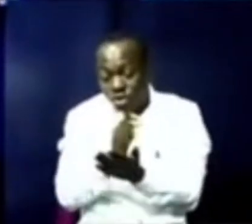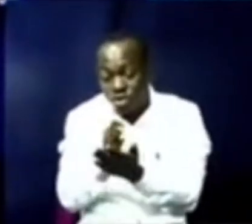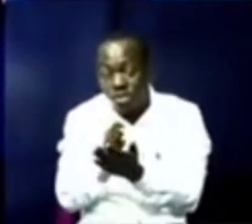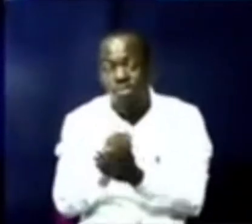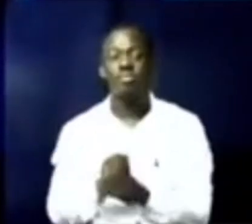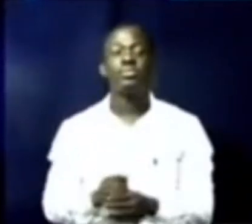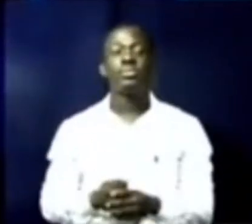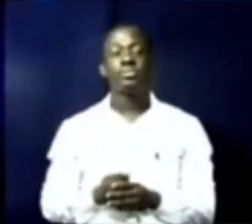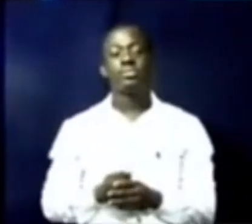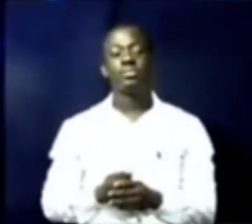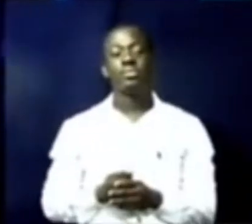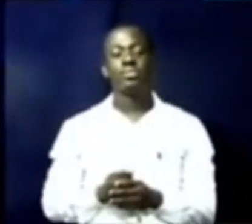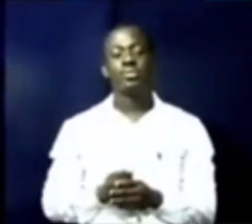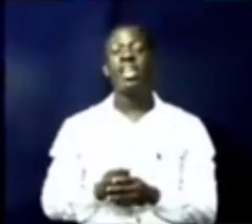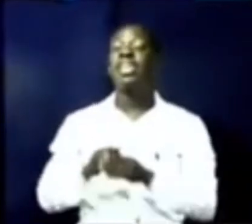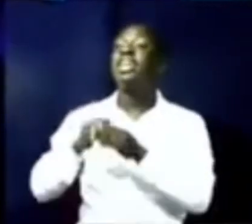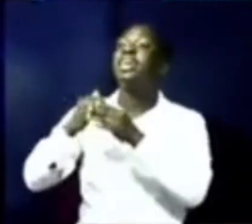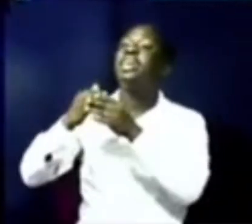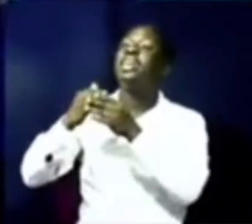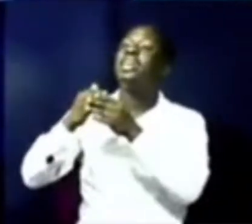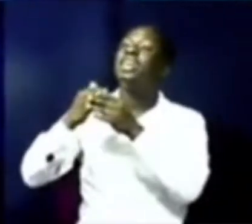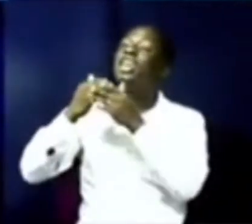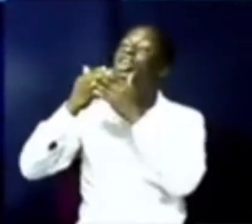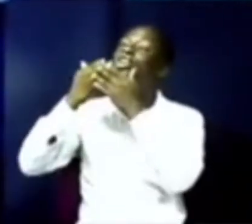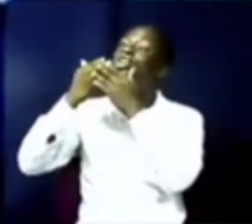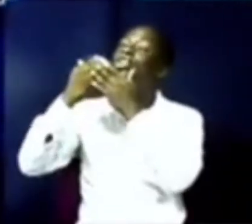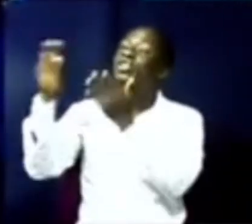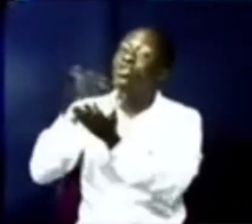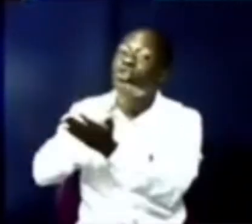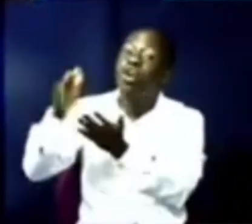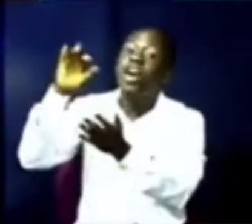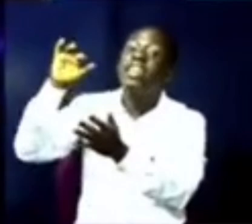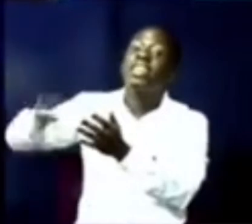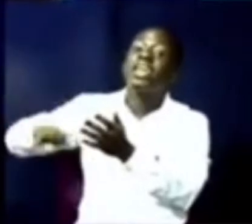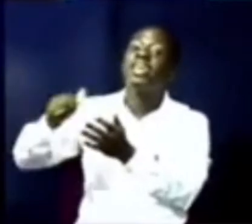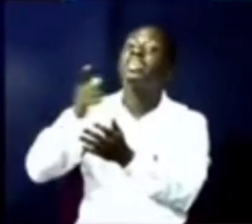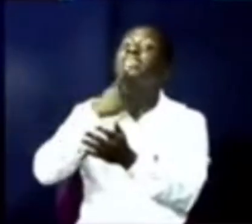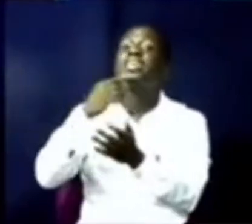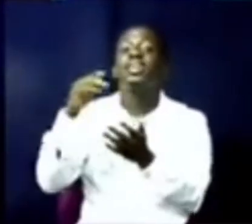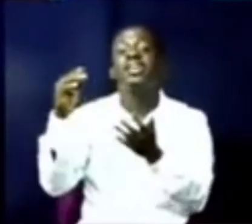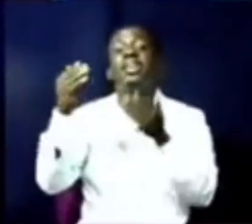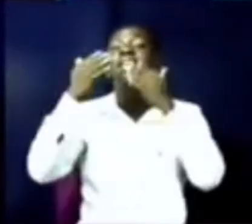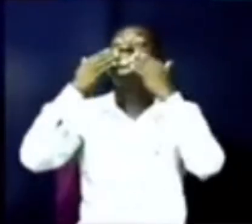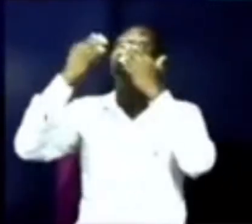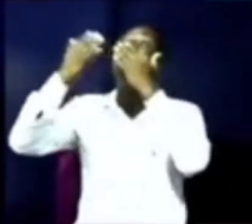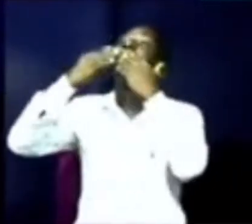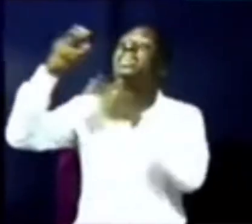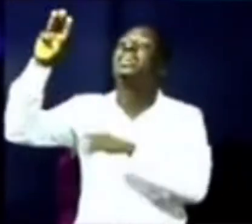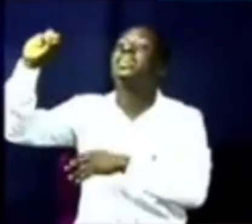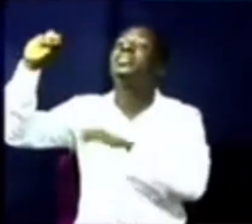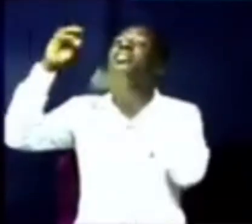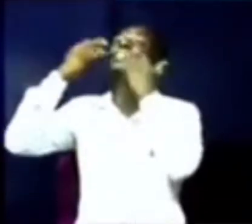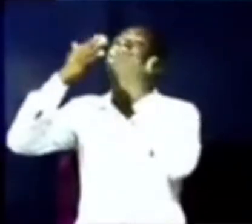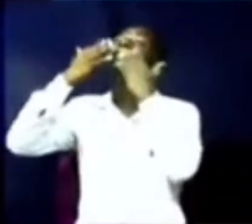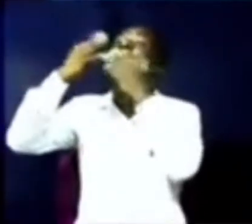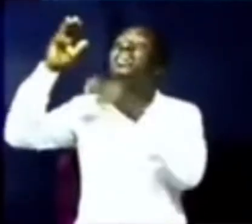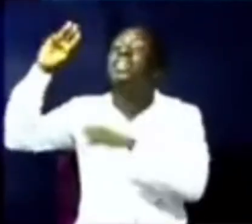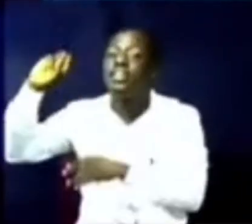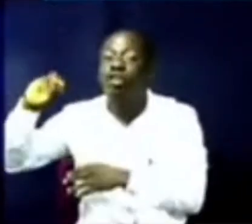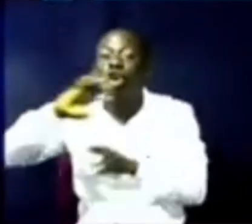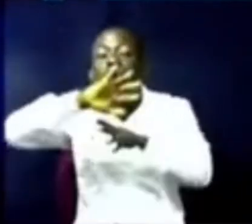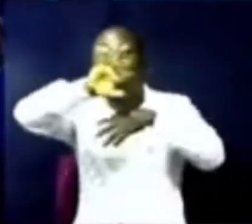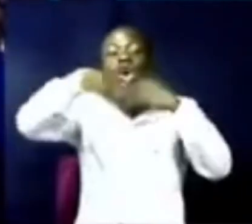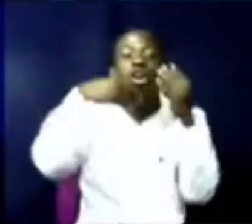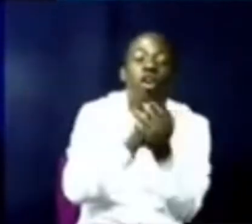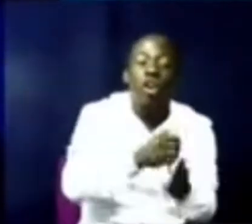song, Dana sing, Dana. All others are complimentary to this song.